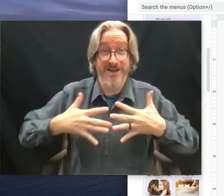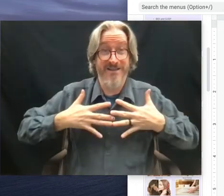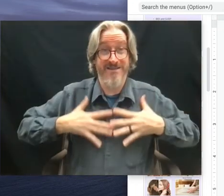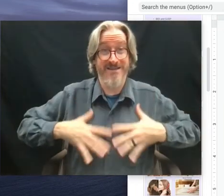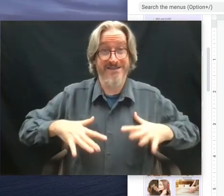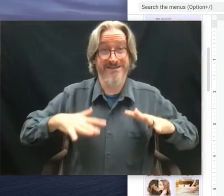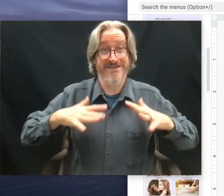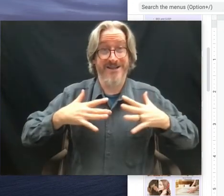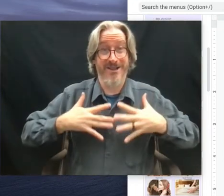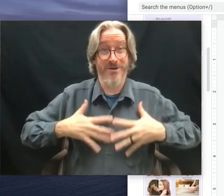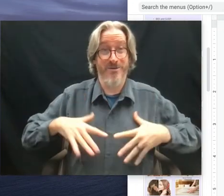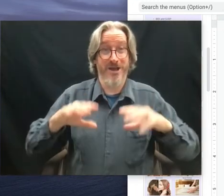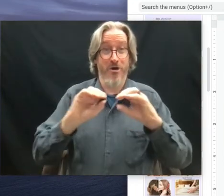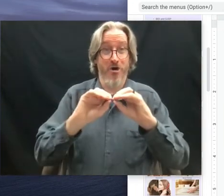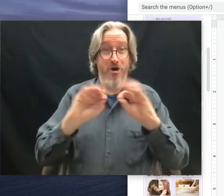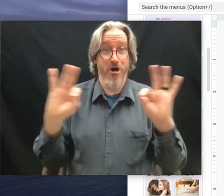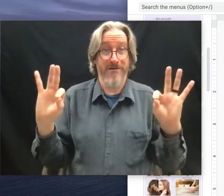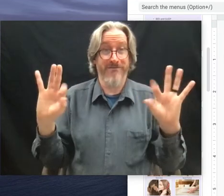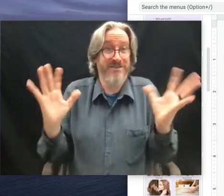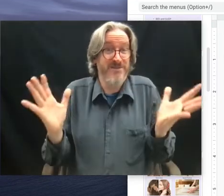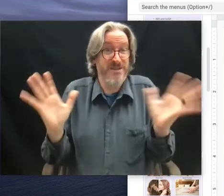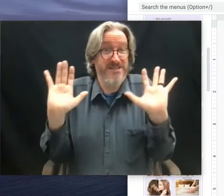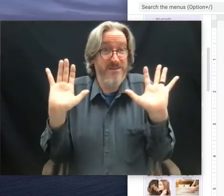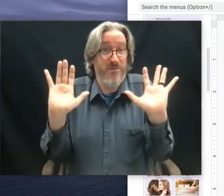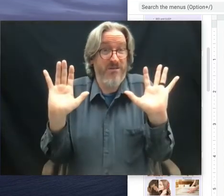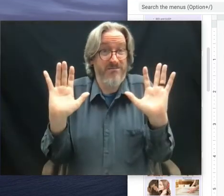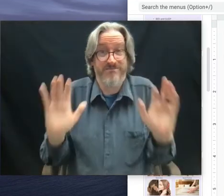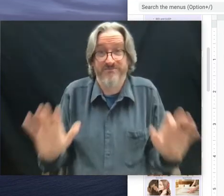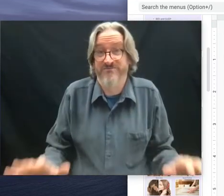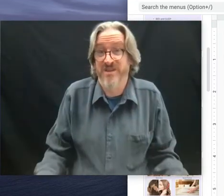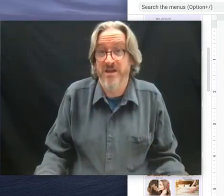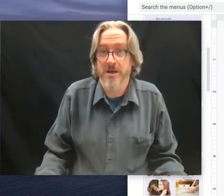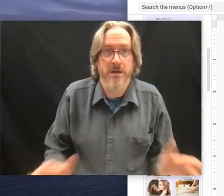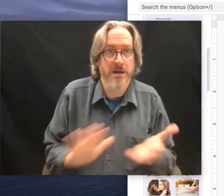I just find this clothing off to be simple.